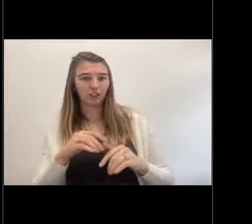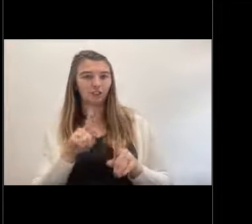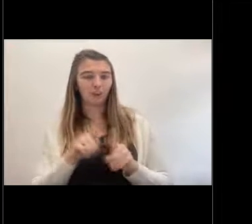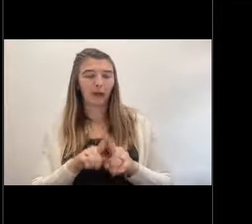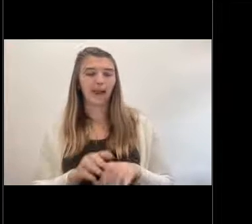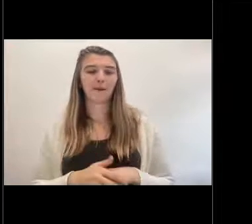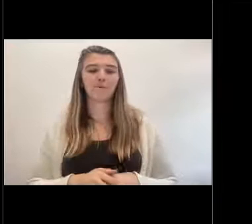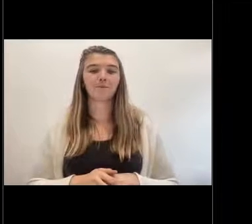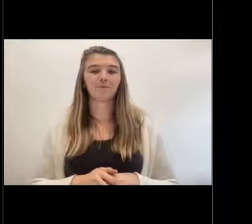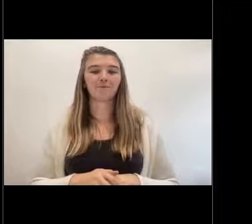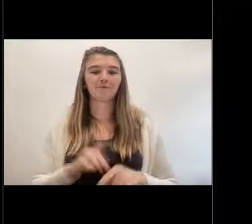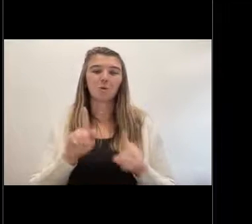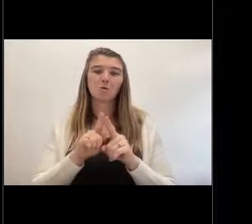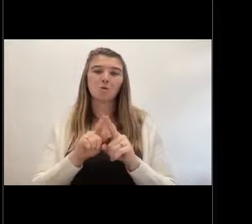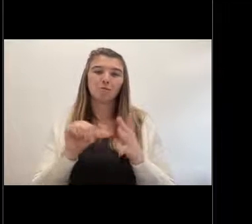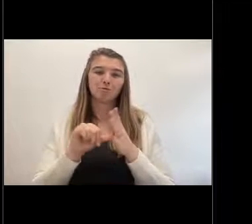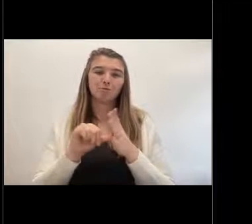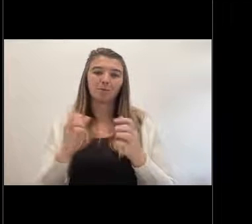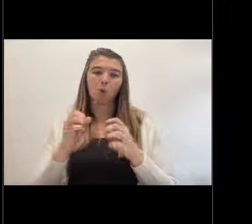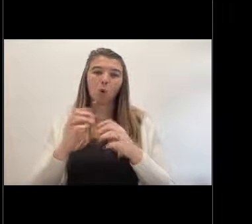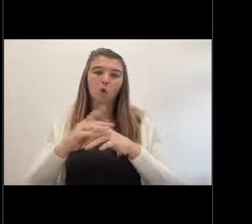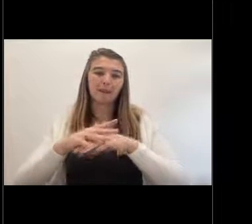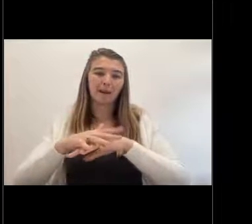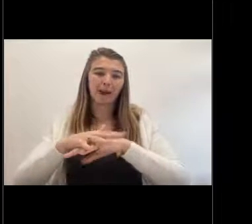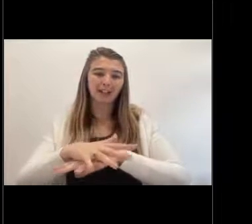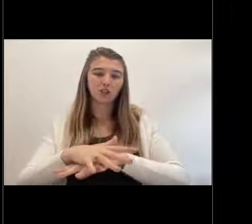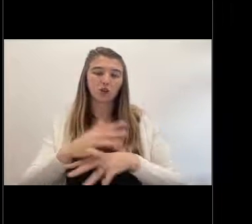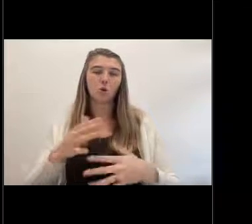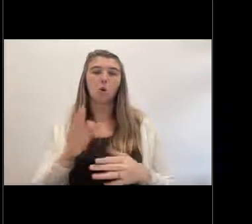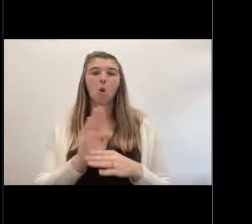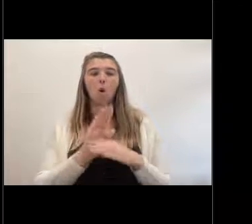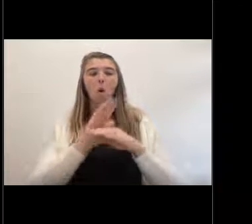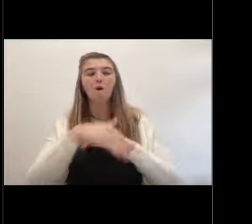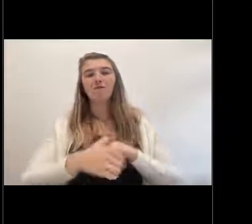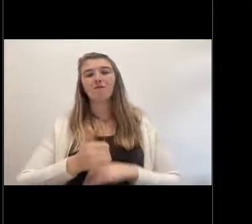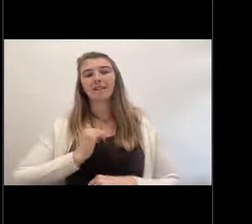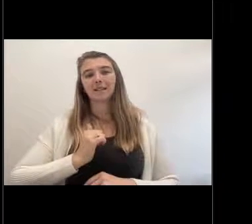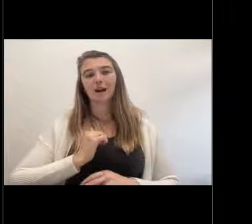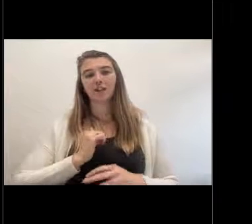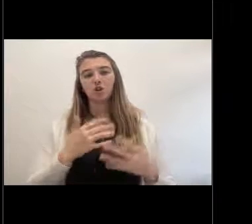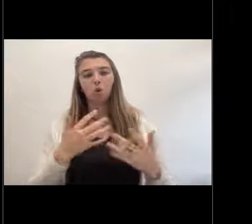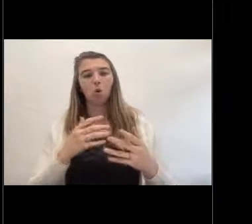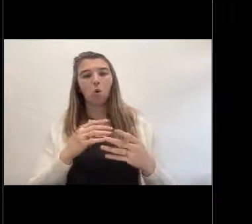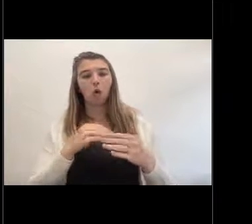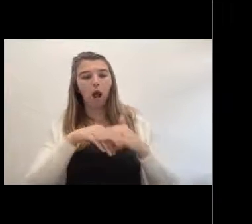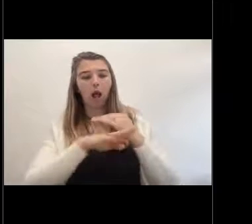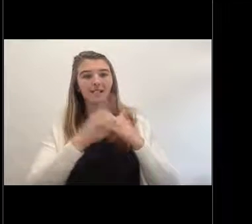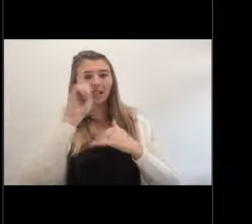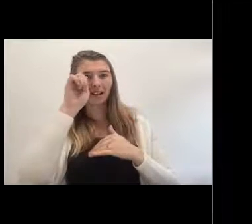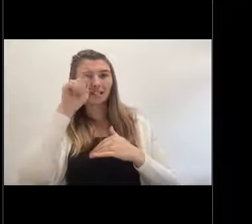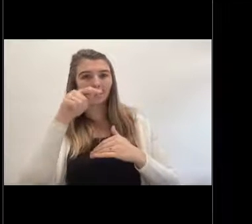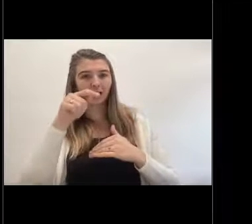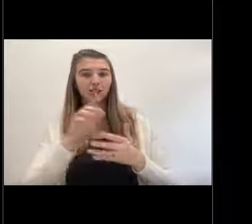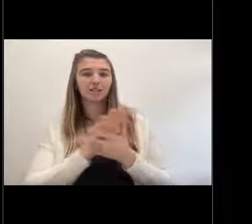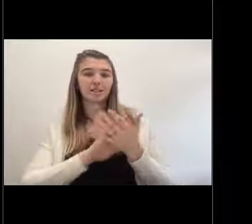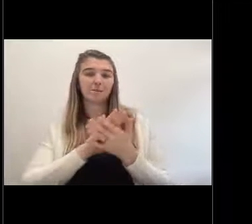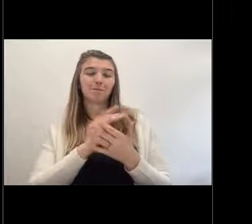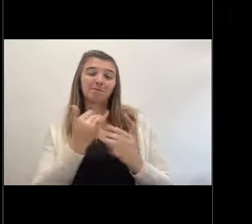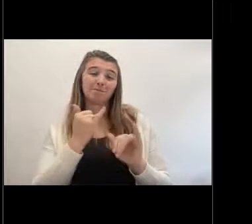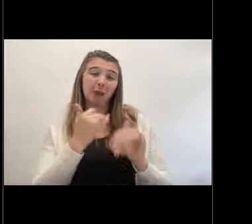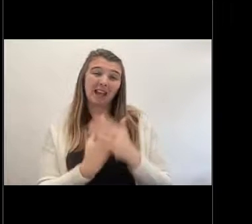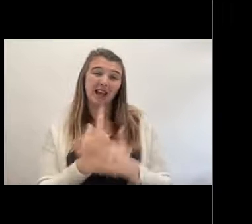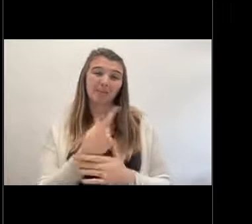Contamination, overestimation, or underestimation of microplastics in environmental samples may occur because of a lack of optimized